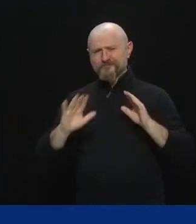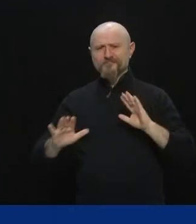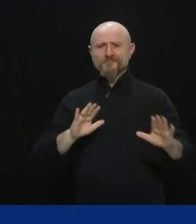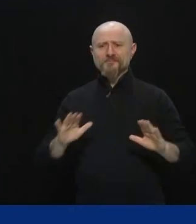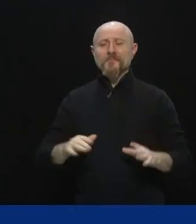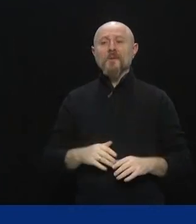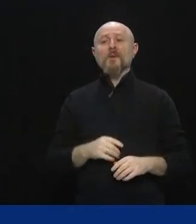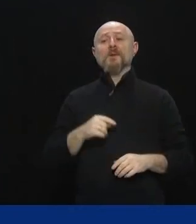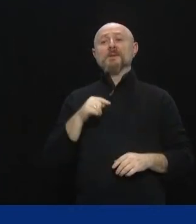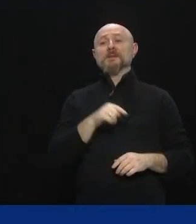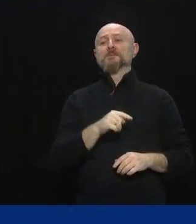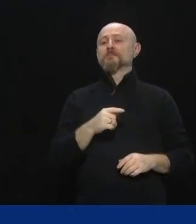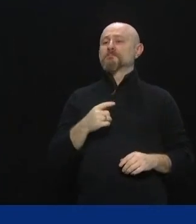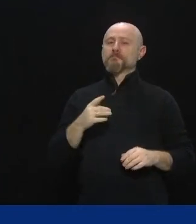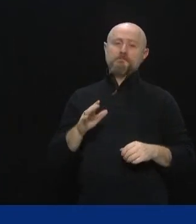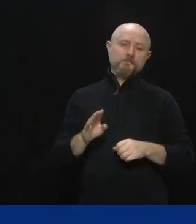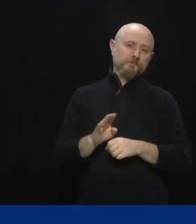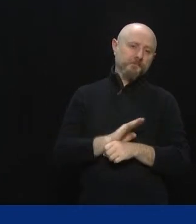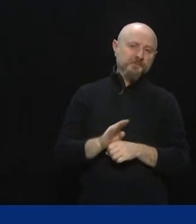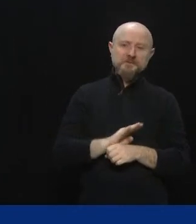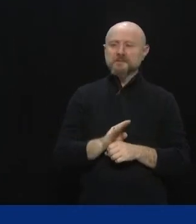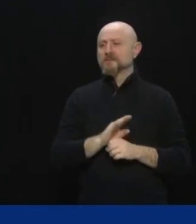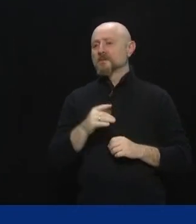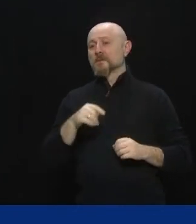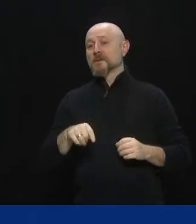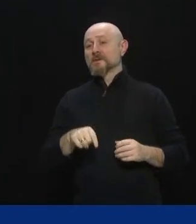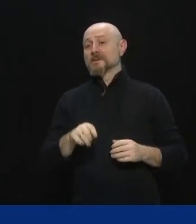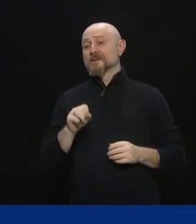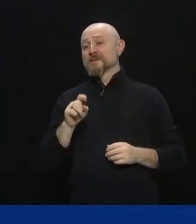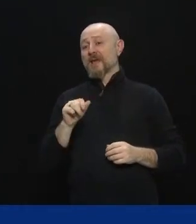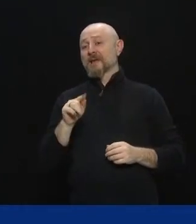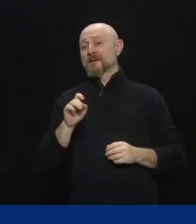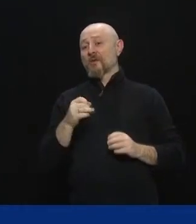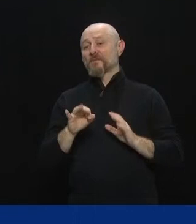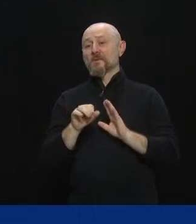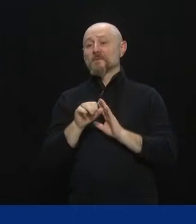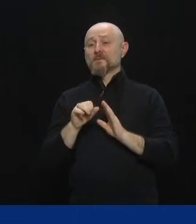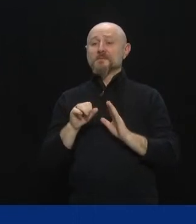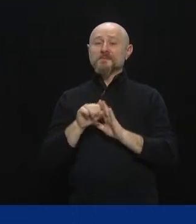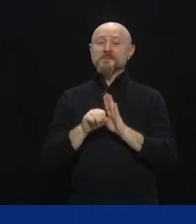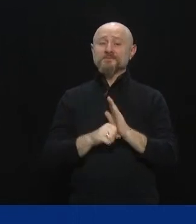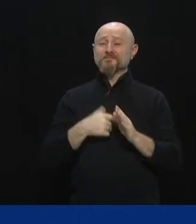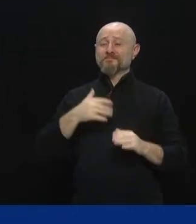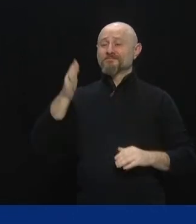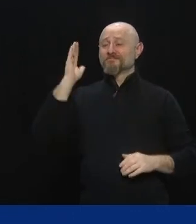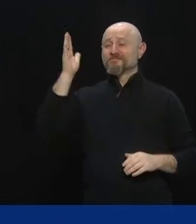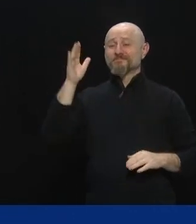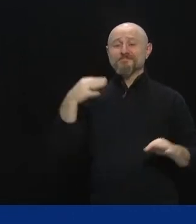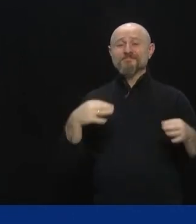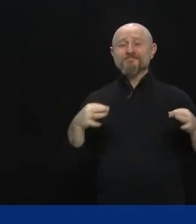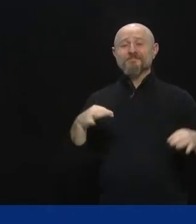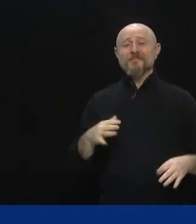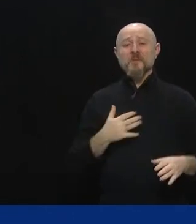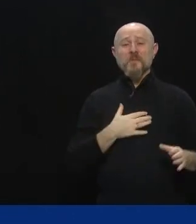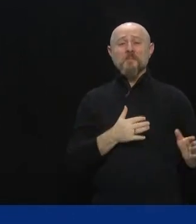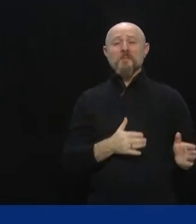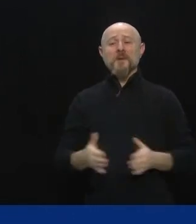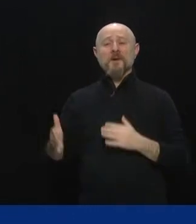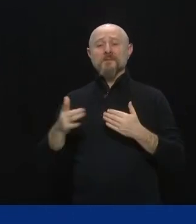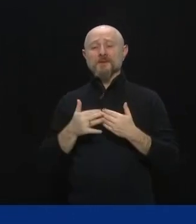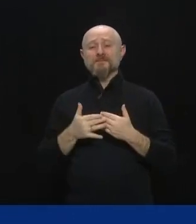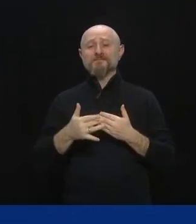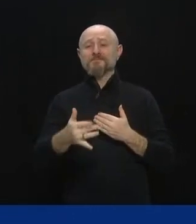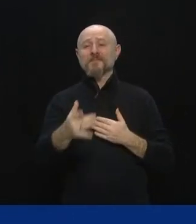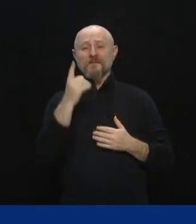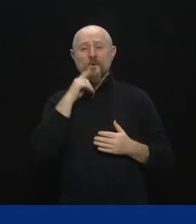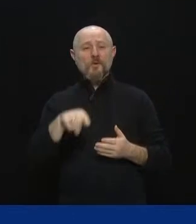for us. We started out with our State of the State, where I was given the opportunity to lay out my vision and my priorities for New York, and